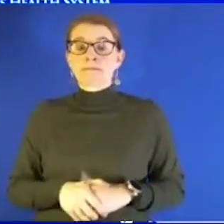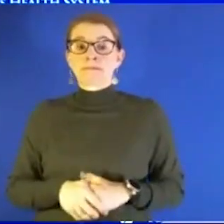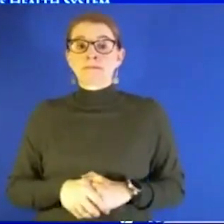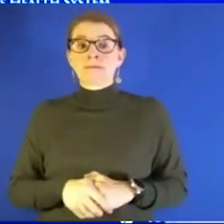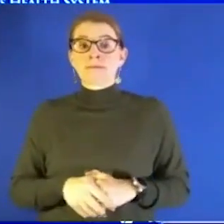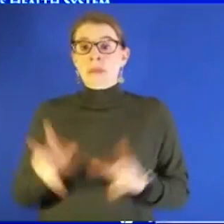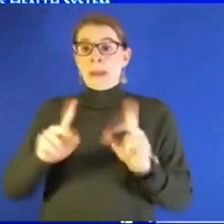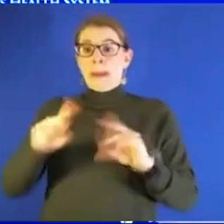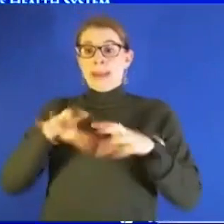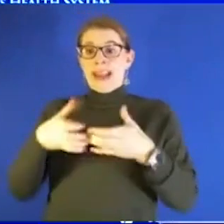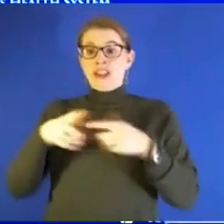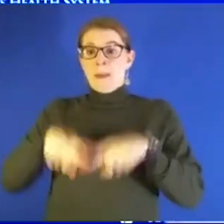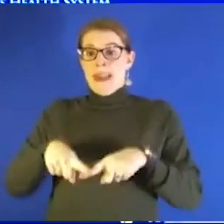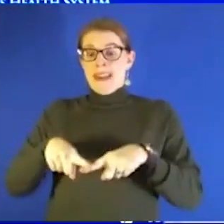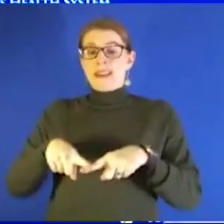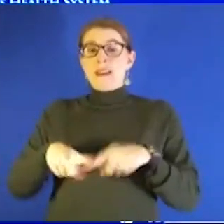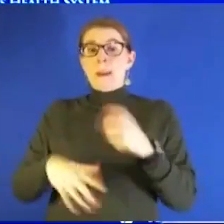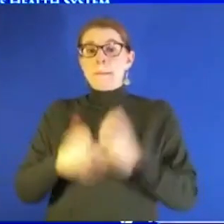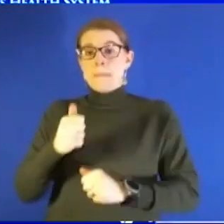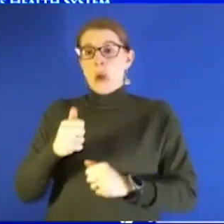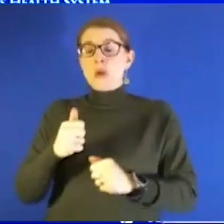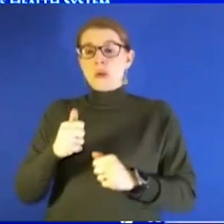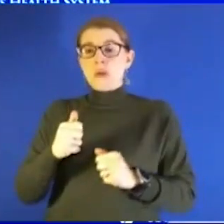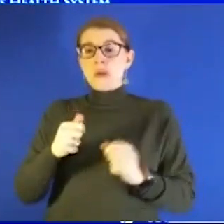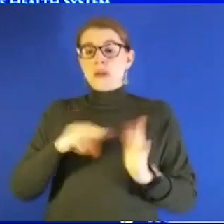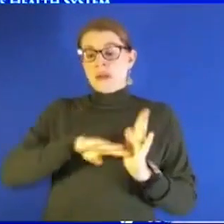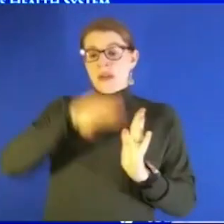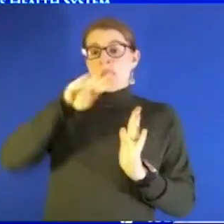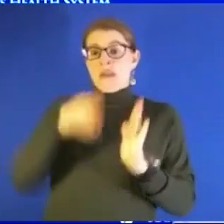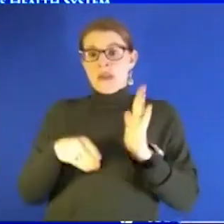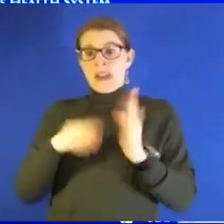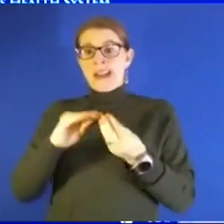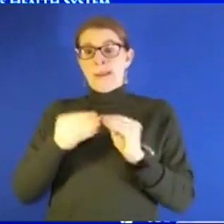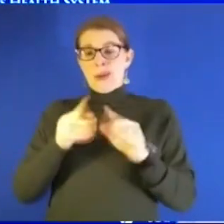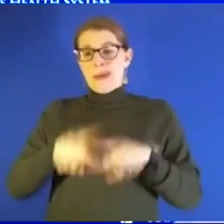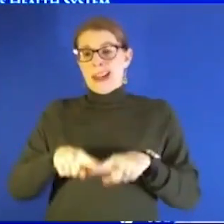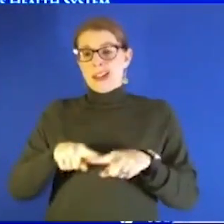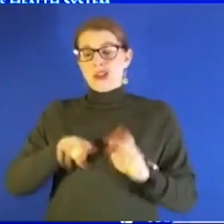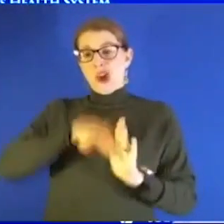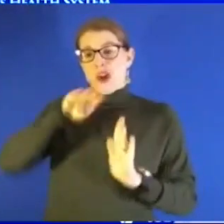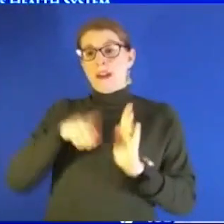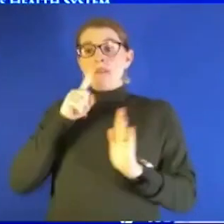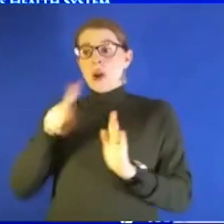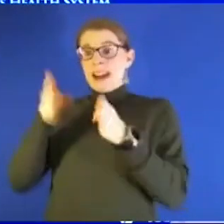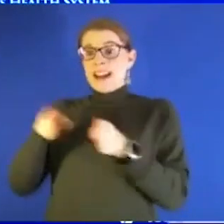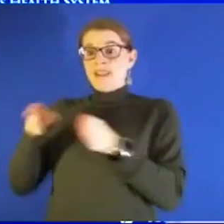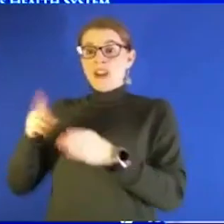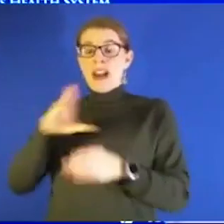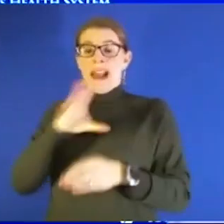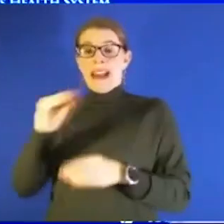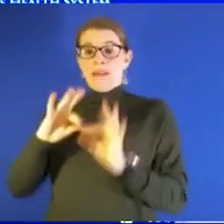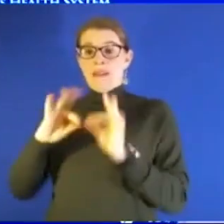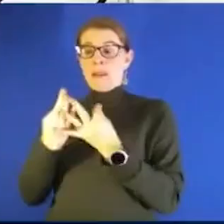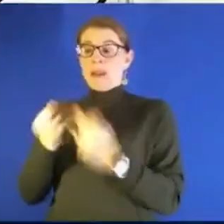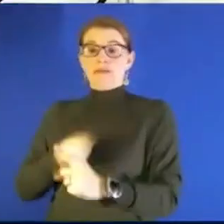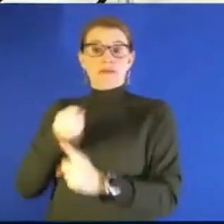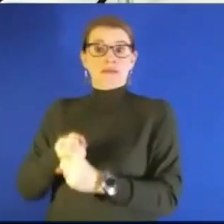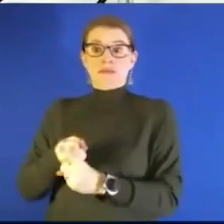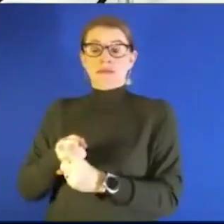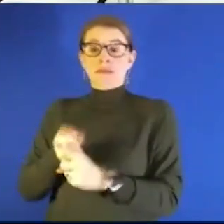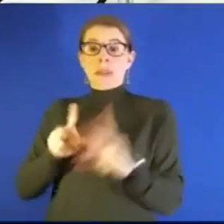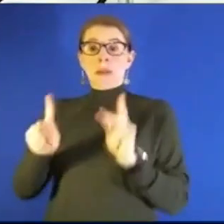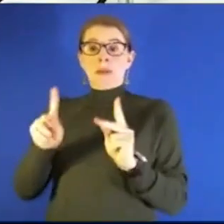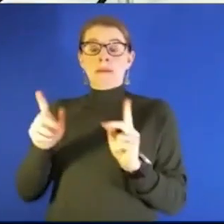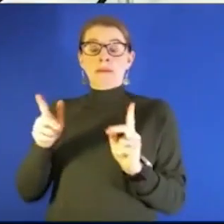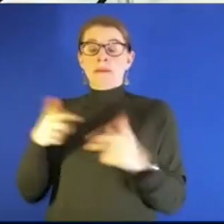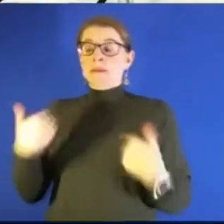population-based and large number-based curves, but for an individual or a family, that impacts a family greatly. And remember that the